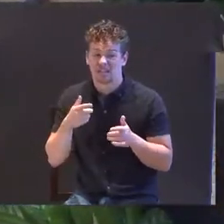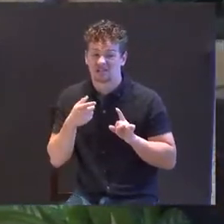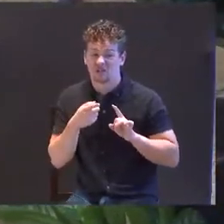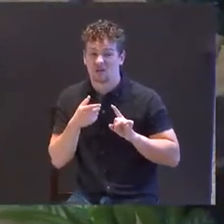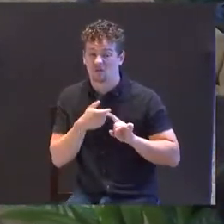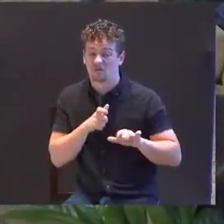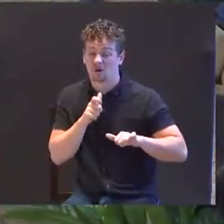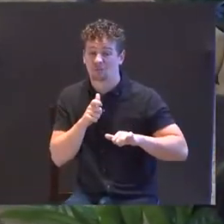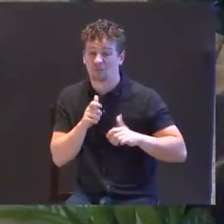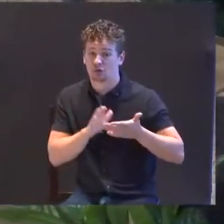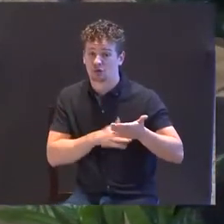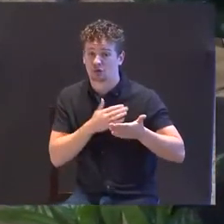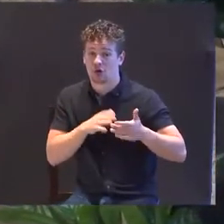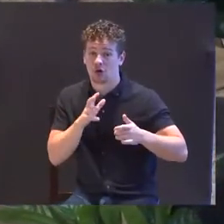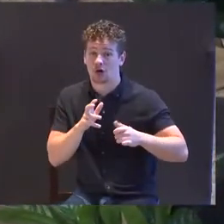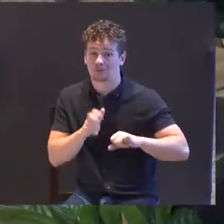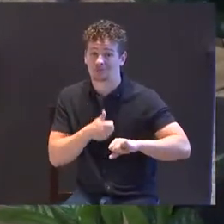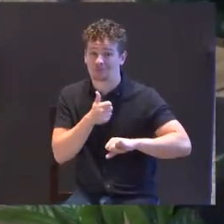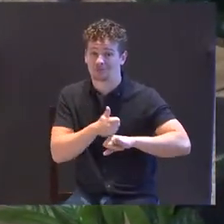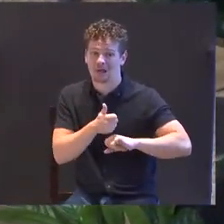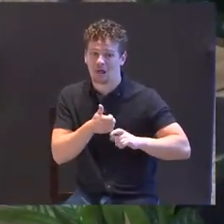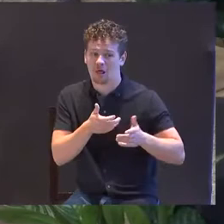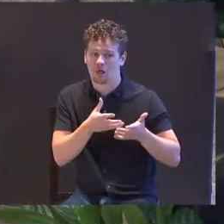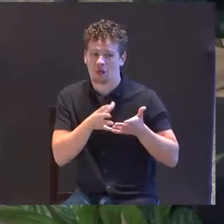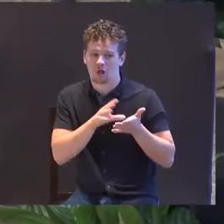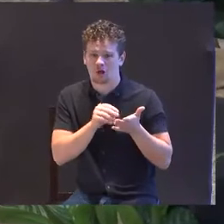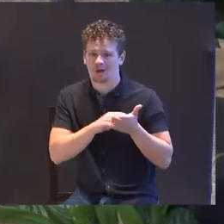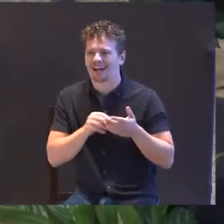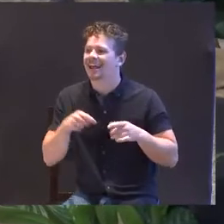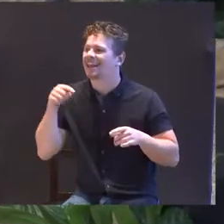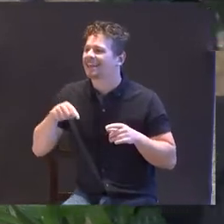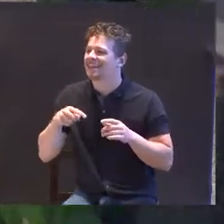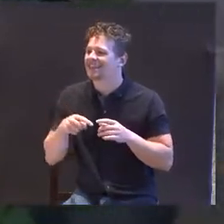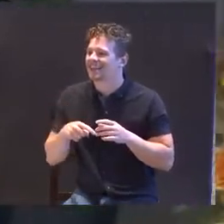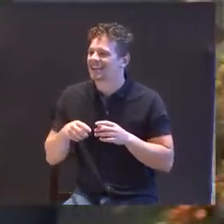is, This Little Light of Mine.